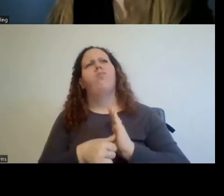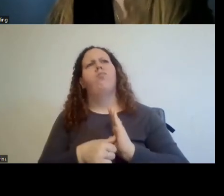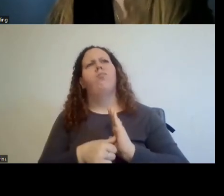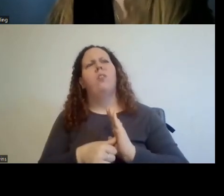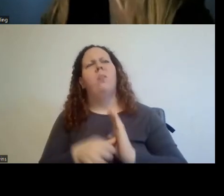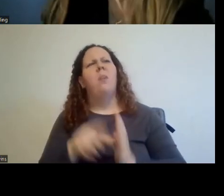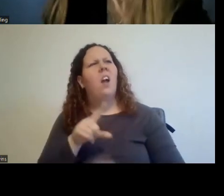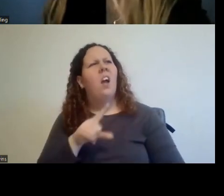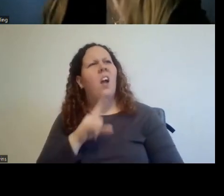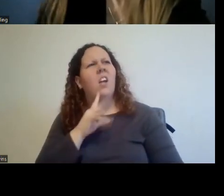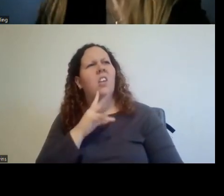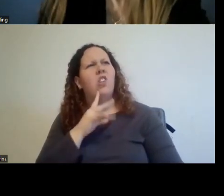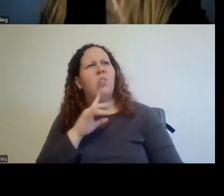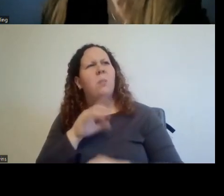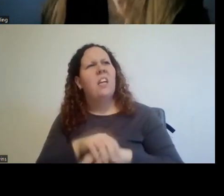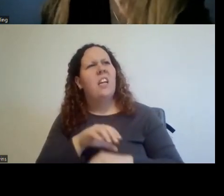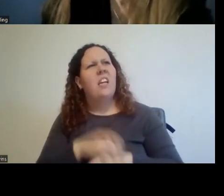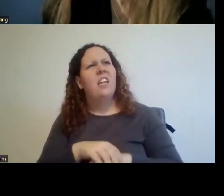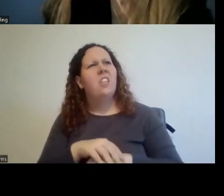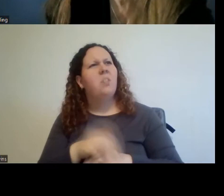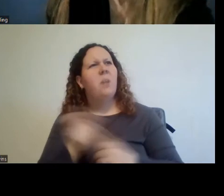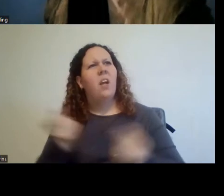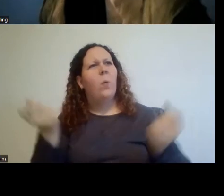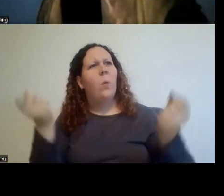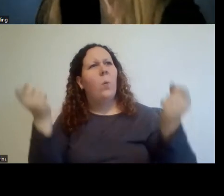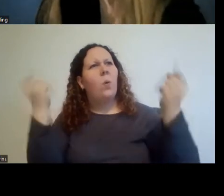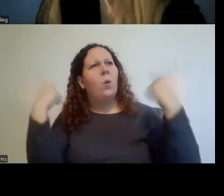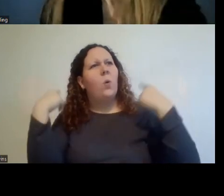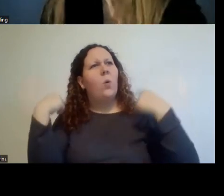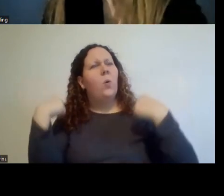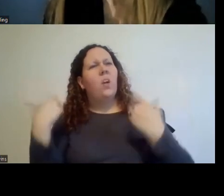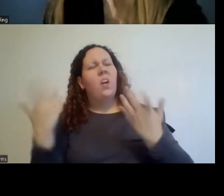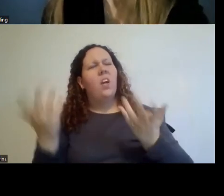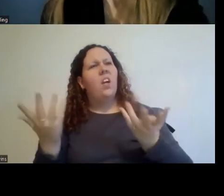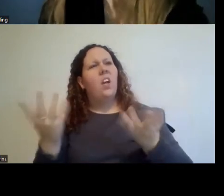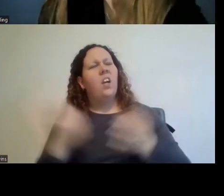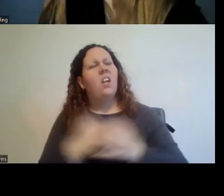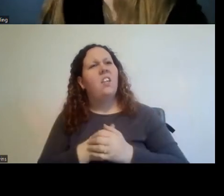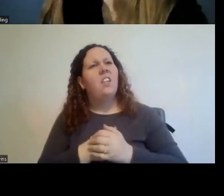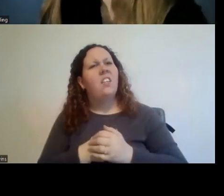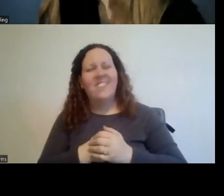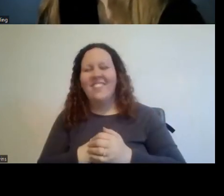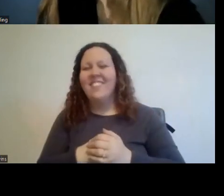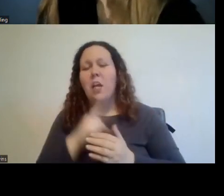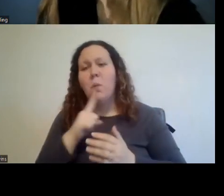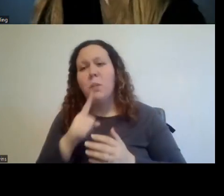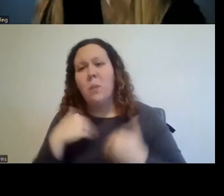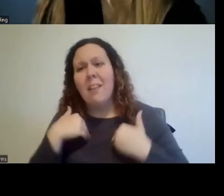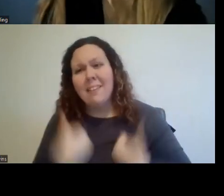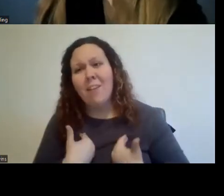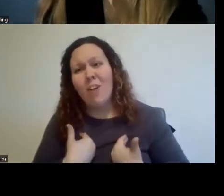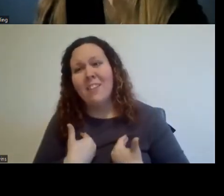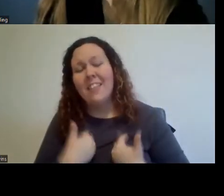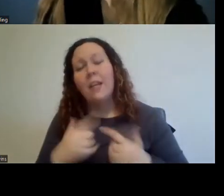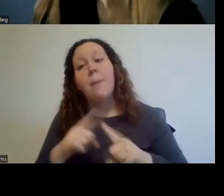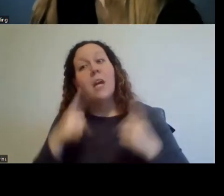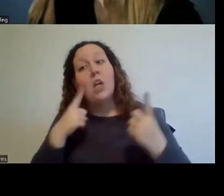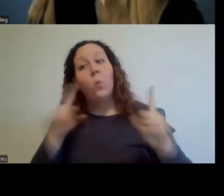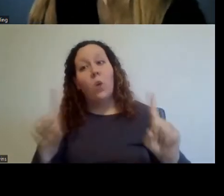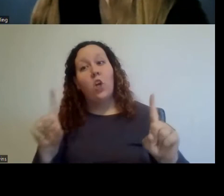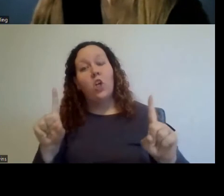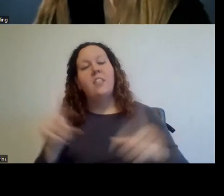speaking English. Why can't I understand what they're saying? And it was kind of exhausting, but anyway, it worked, got through